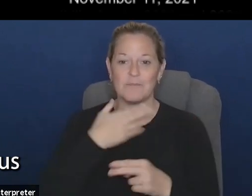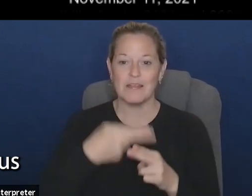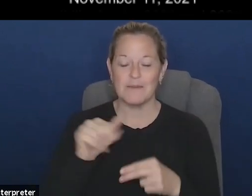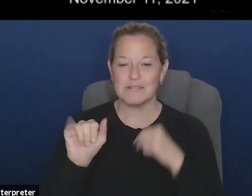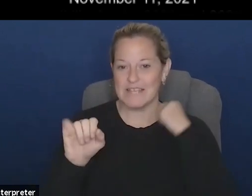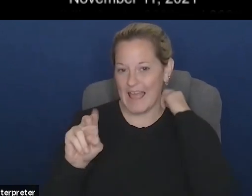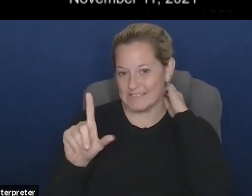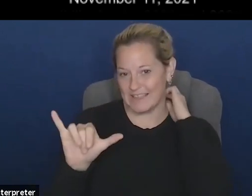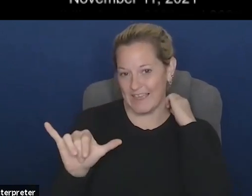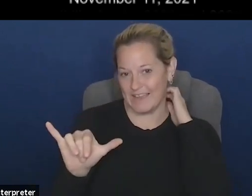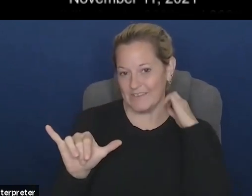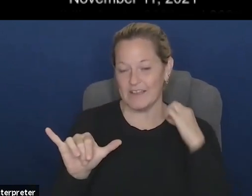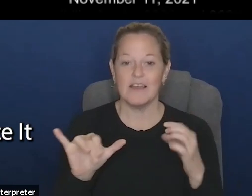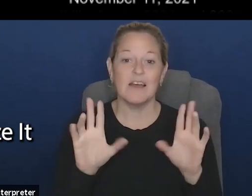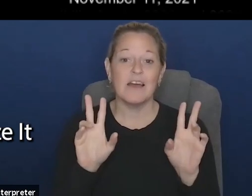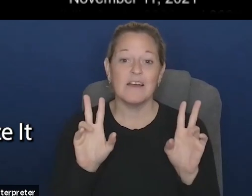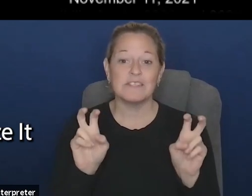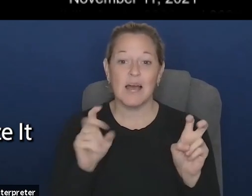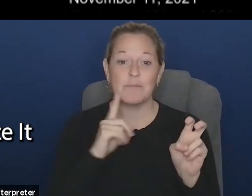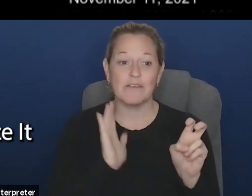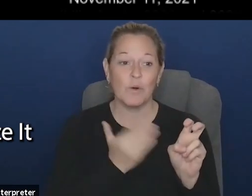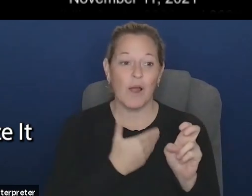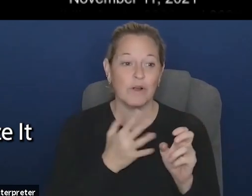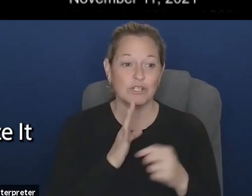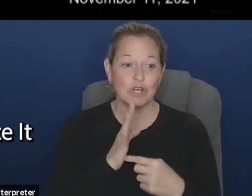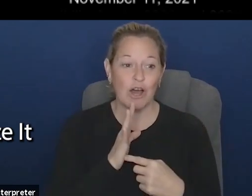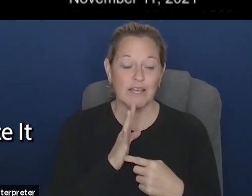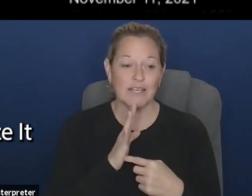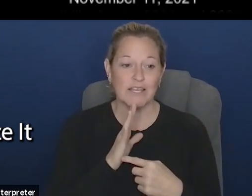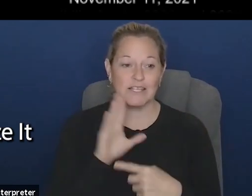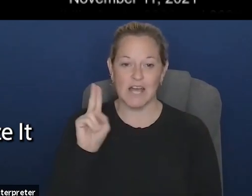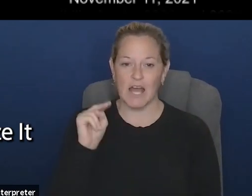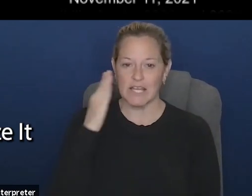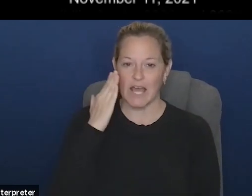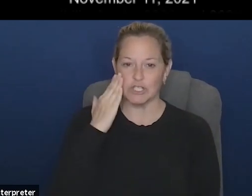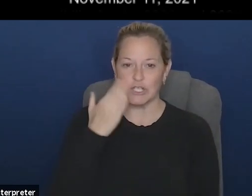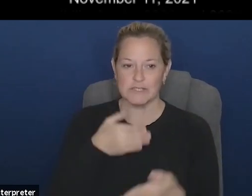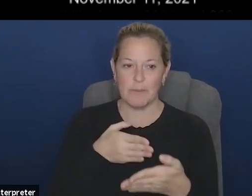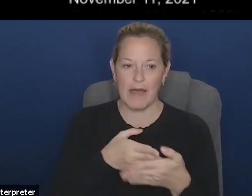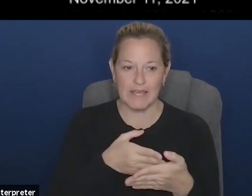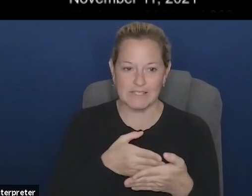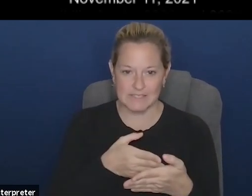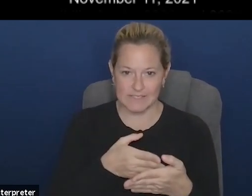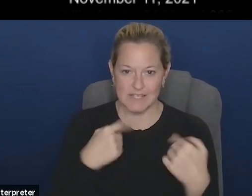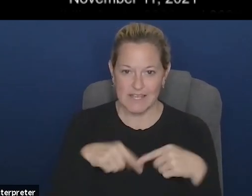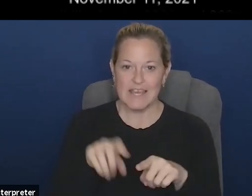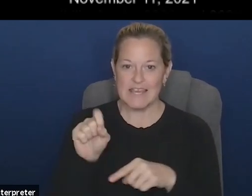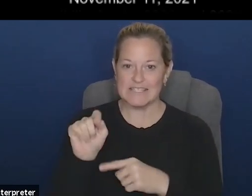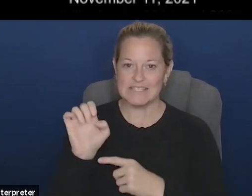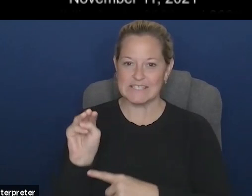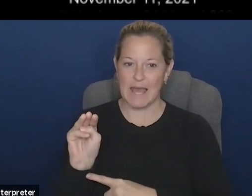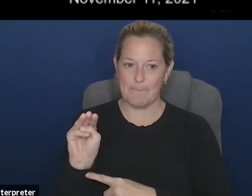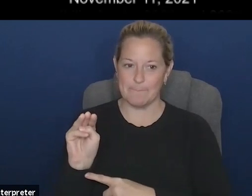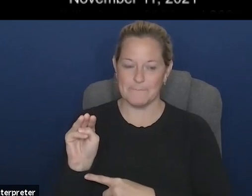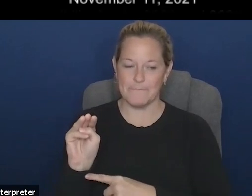is Unconscious Bias in STEM Education, Training and Research, How to Recognize It and What to Do About it. And this is presented by